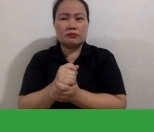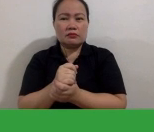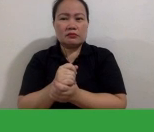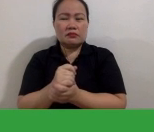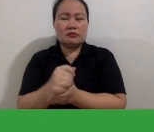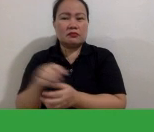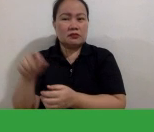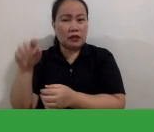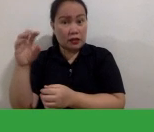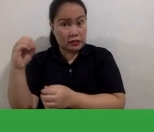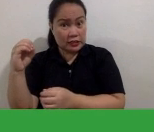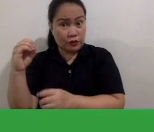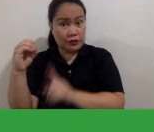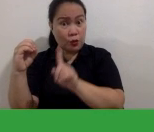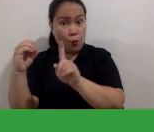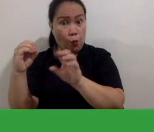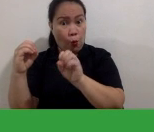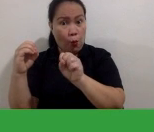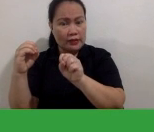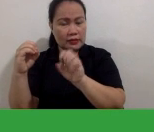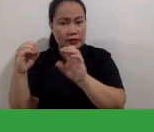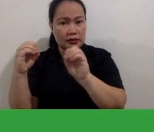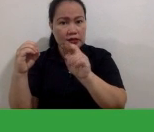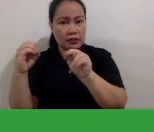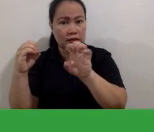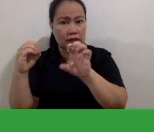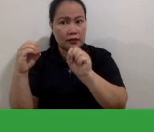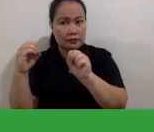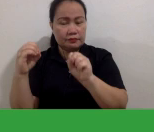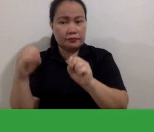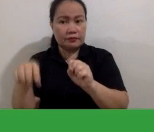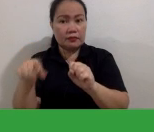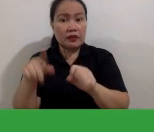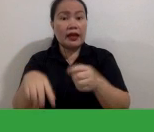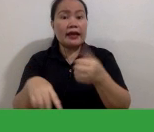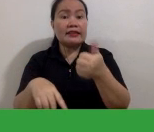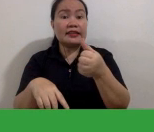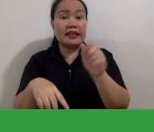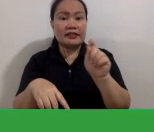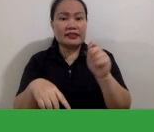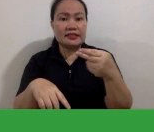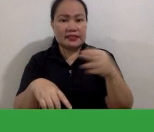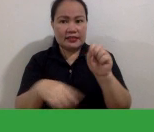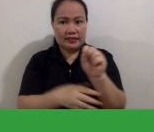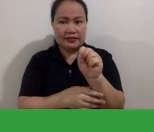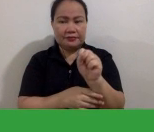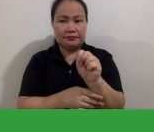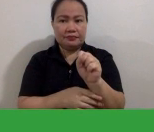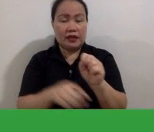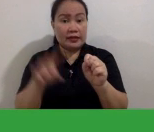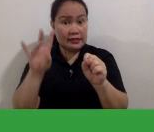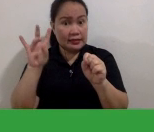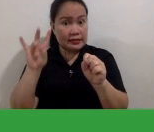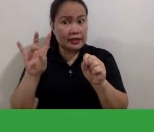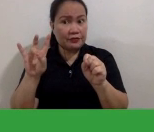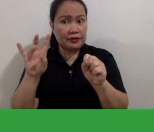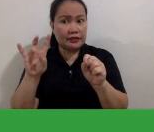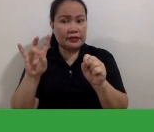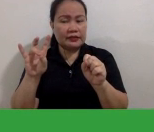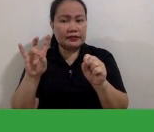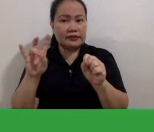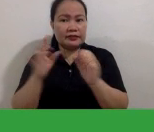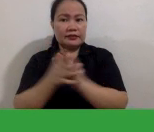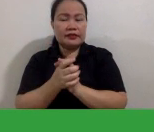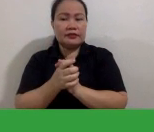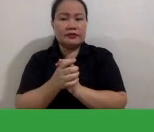Lagi po ito ang ones digit natin, ha? Ito po palagi. So, ones, tens. Okay, so this is already decimal. So,